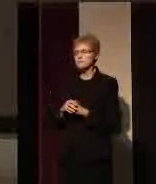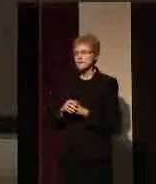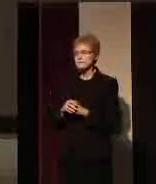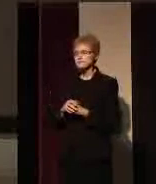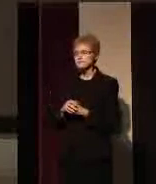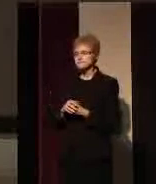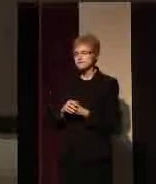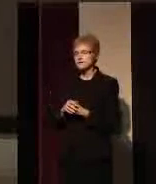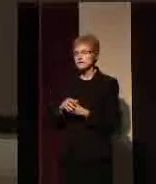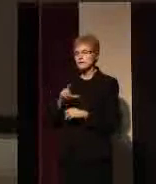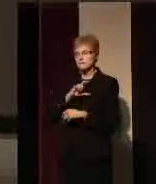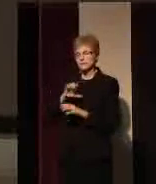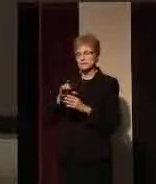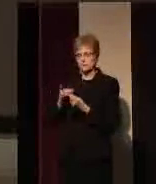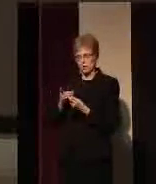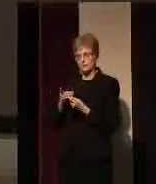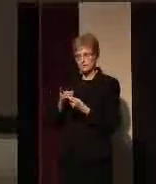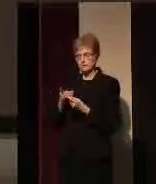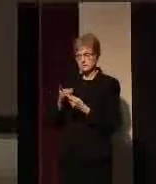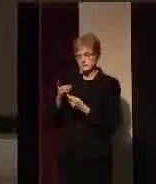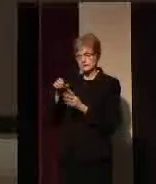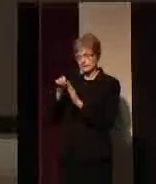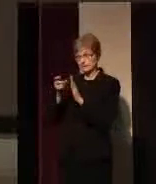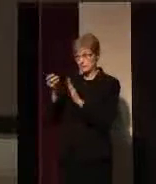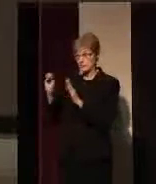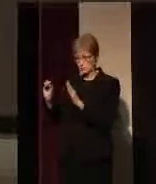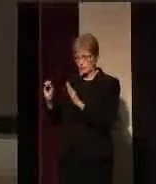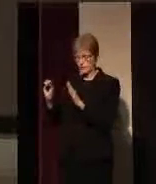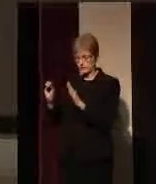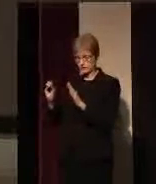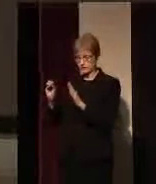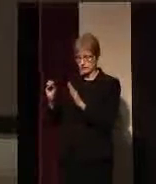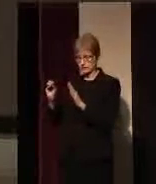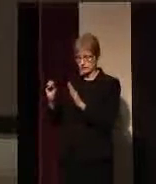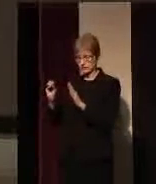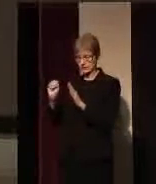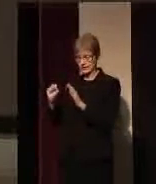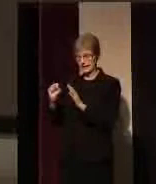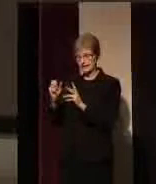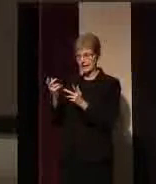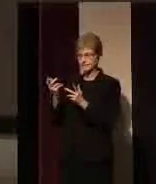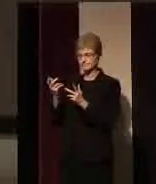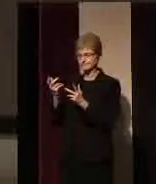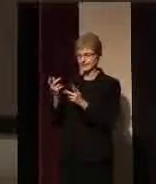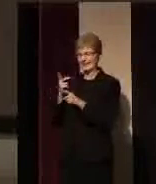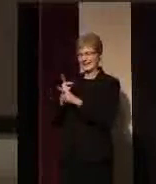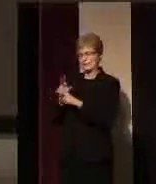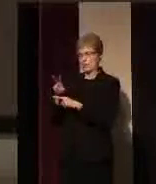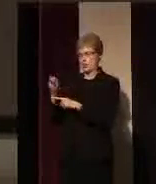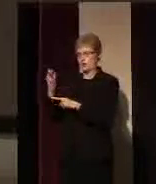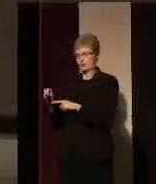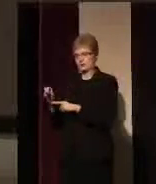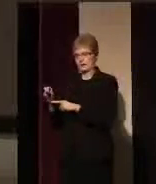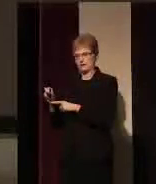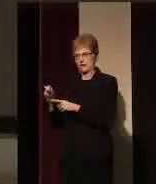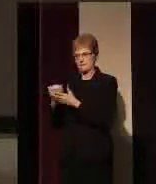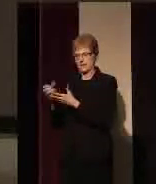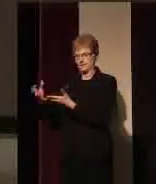the fact that police departments in the state of Missouri can only retain 30% of ticket fines. Does that make